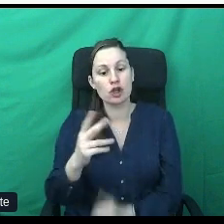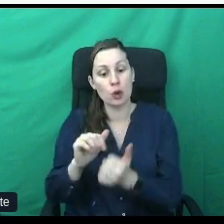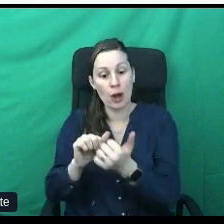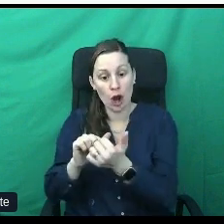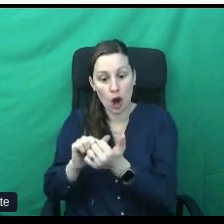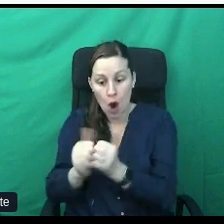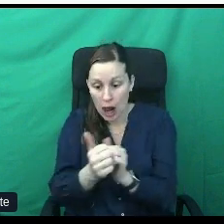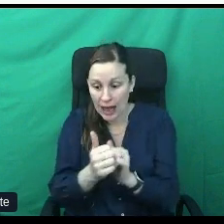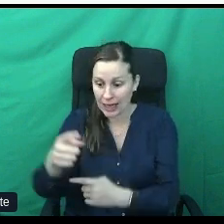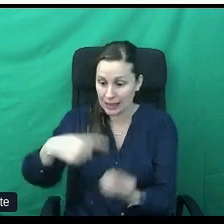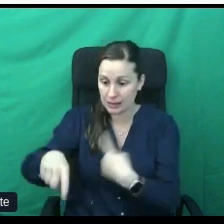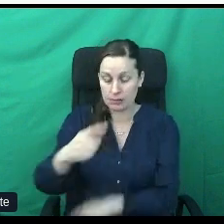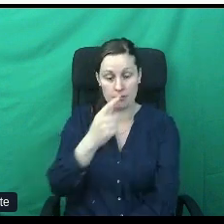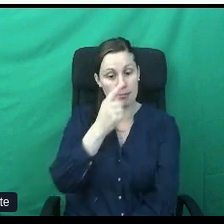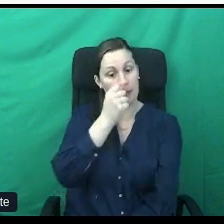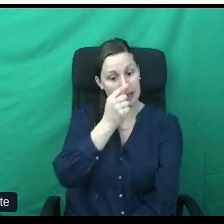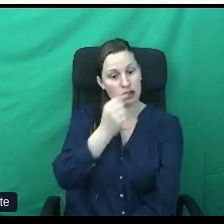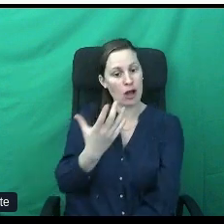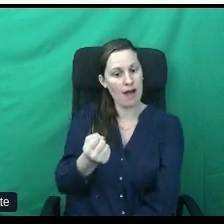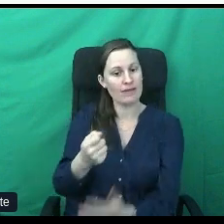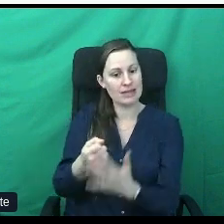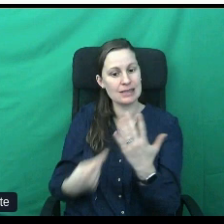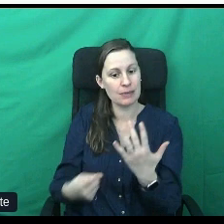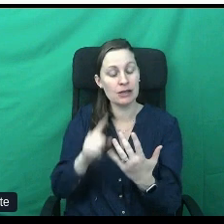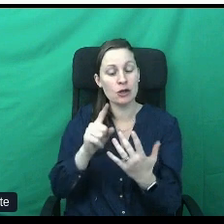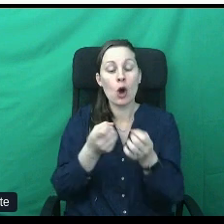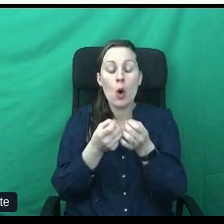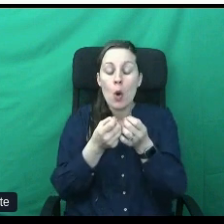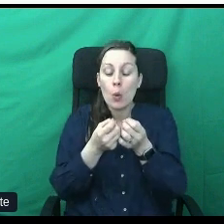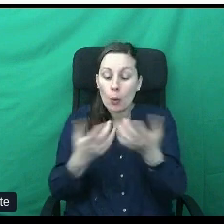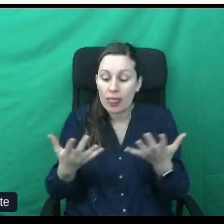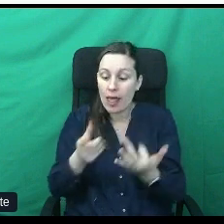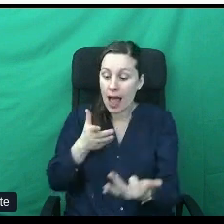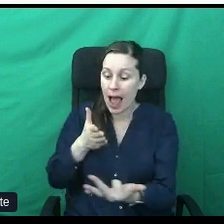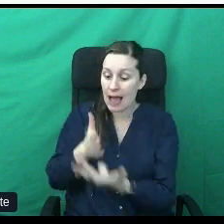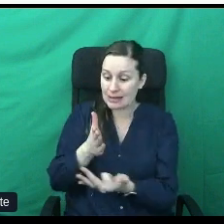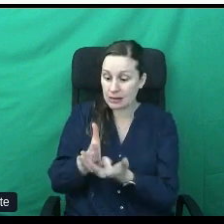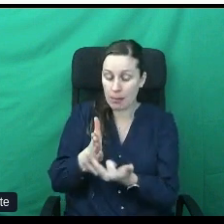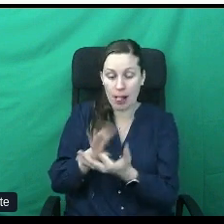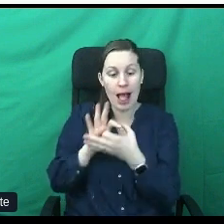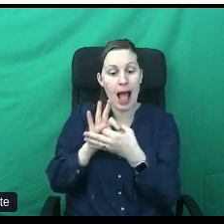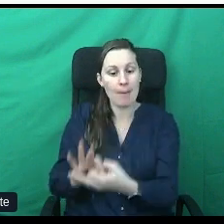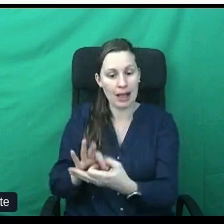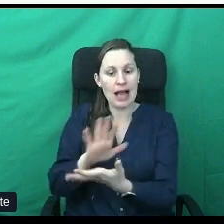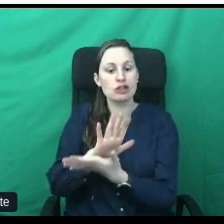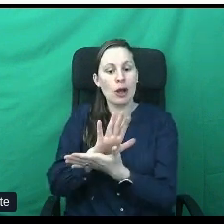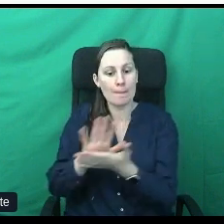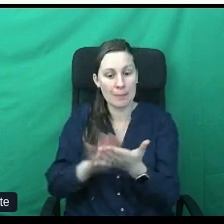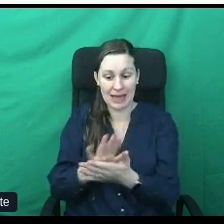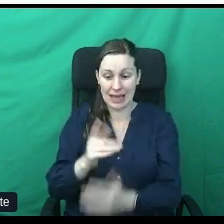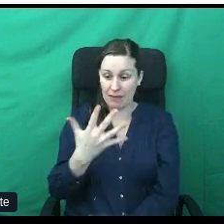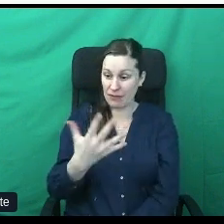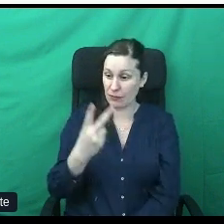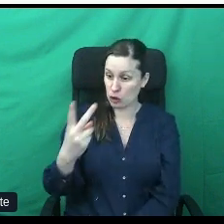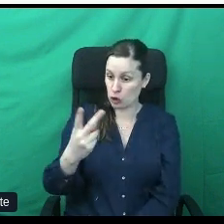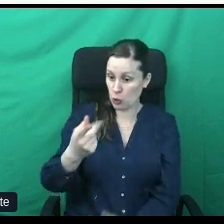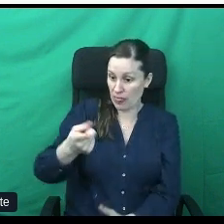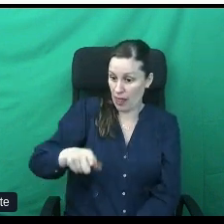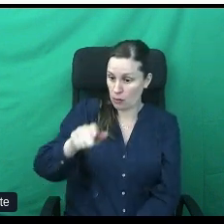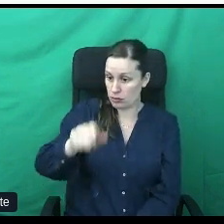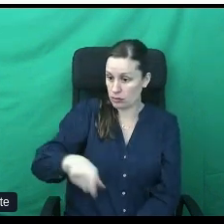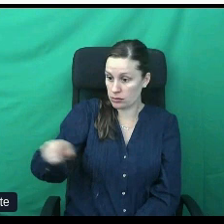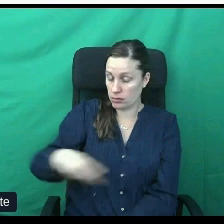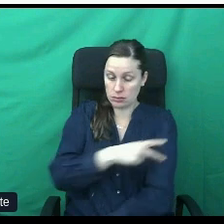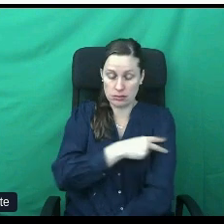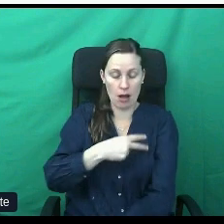with disabilities. Without accessible staff applications, that means that we could have 52,000 staff who are unable to